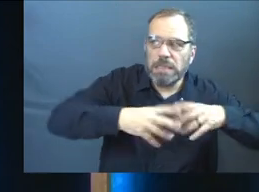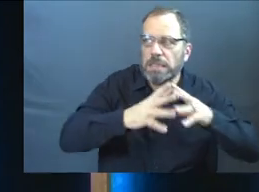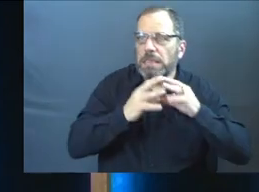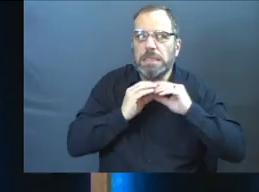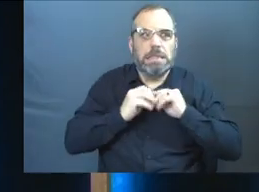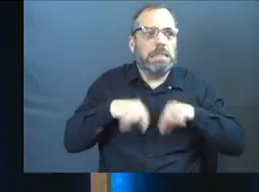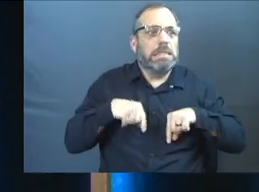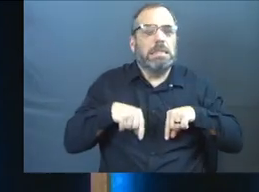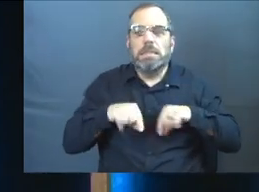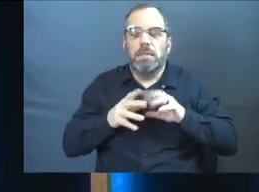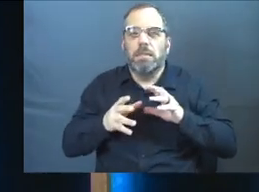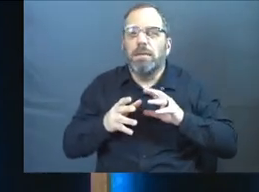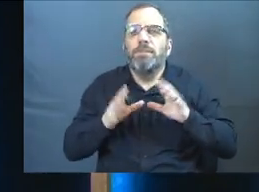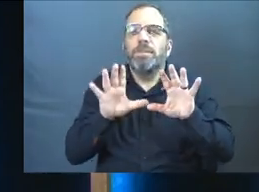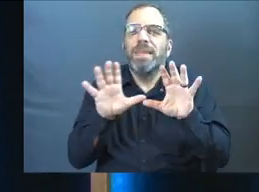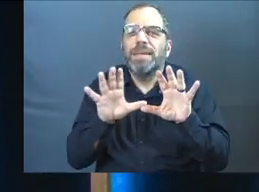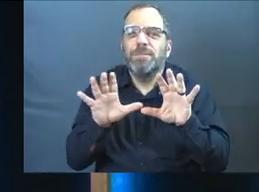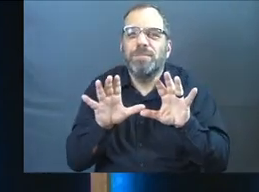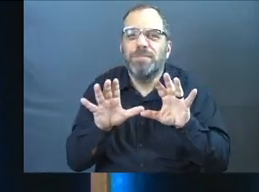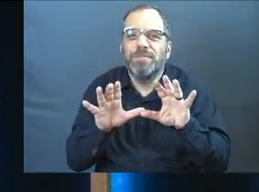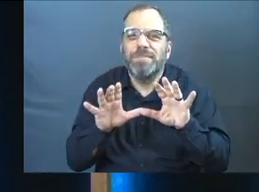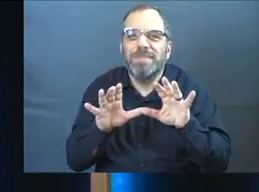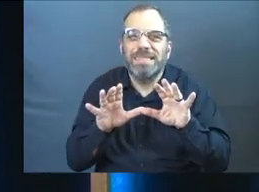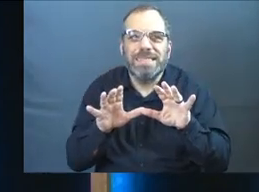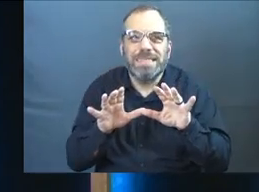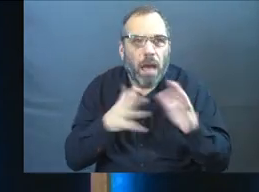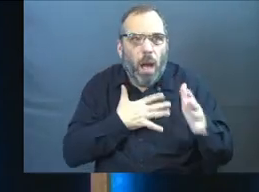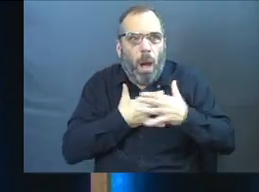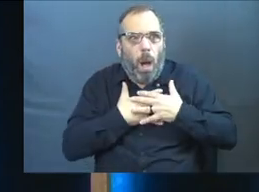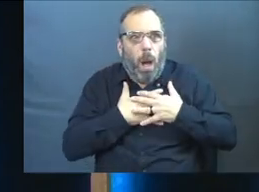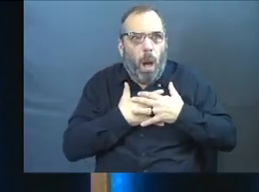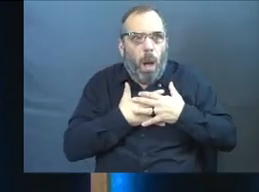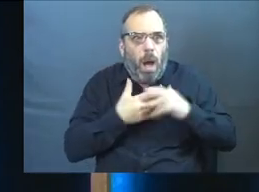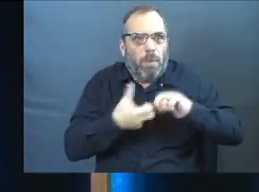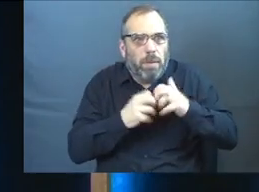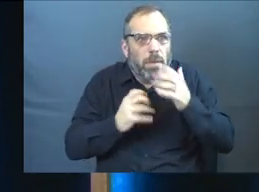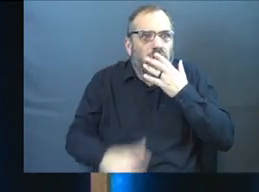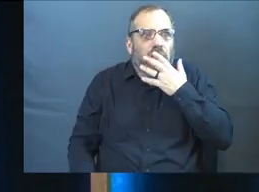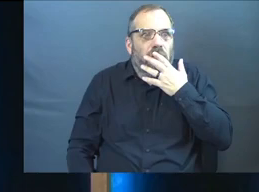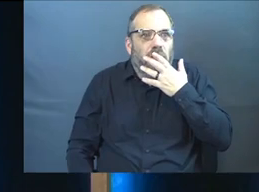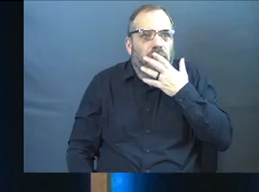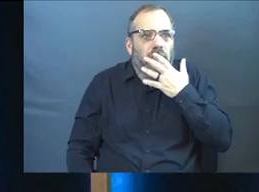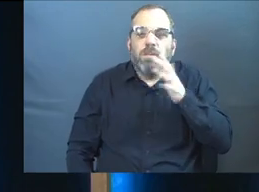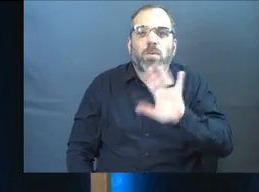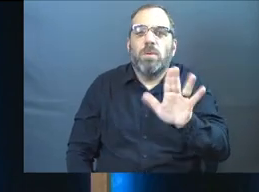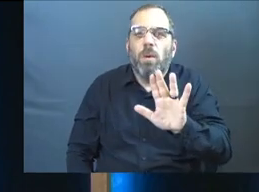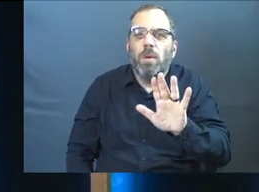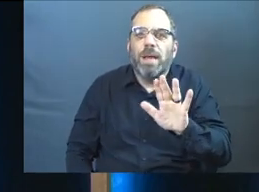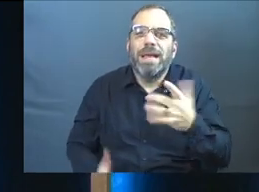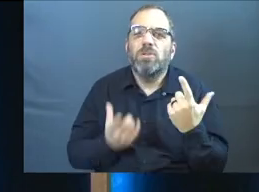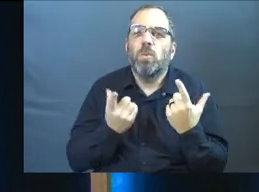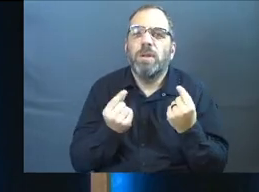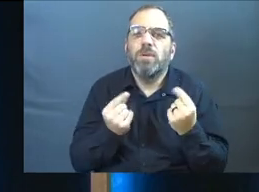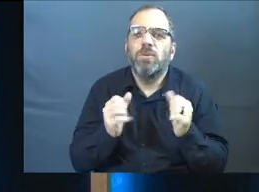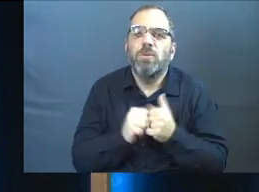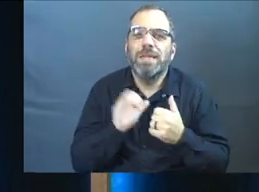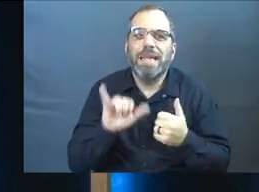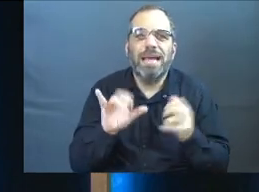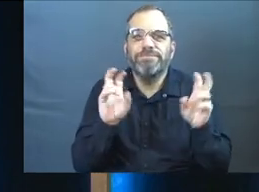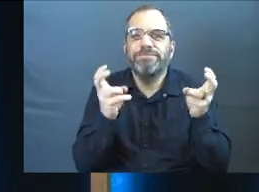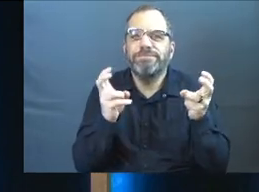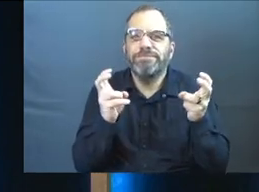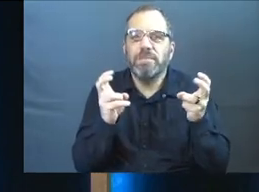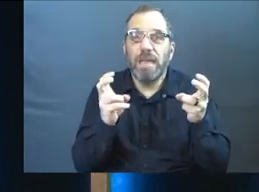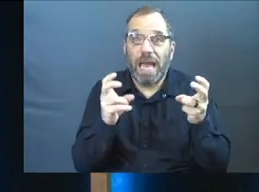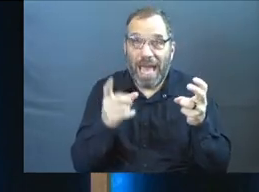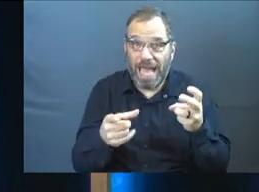here. It's not the shock of like, oh my gosh, there's a problem. It's what are we going to do with it? And